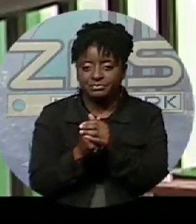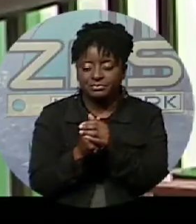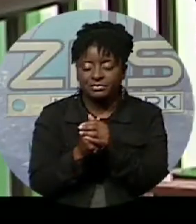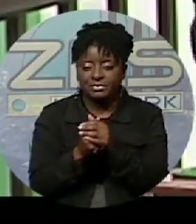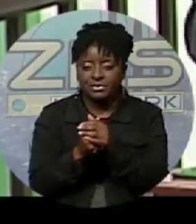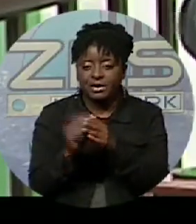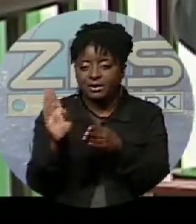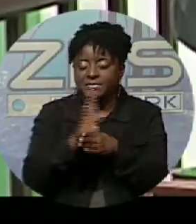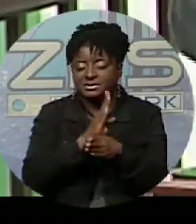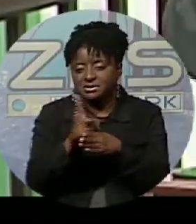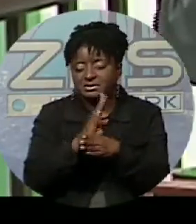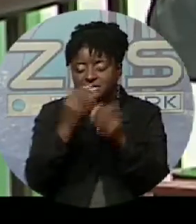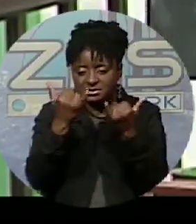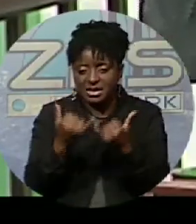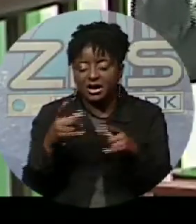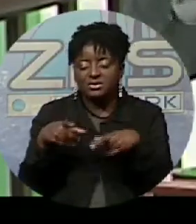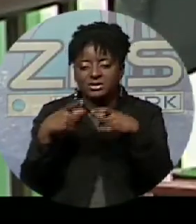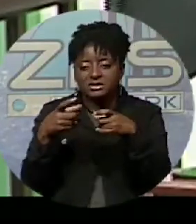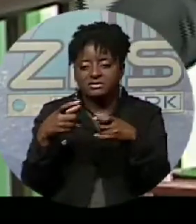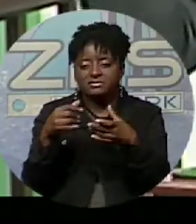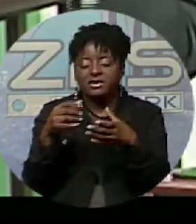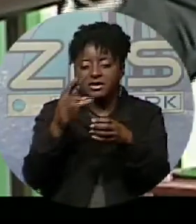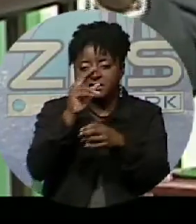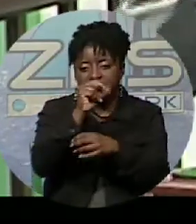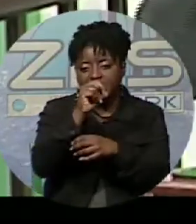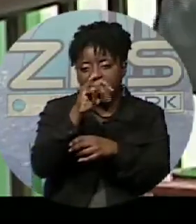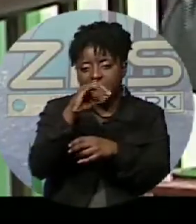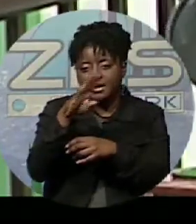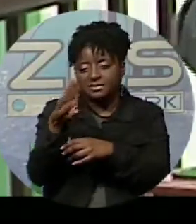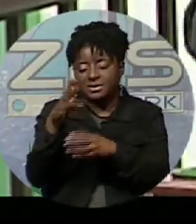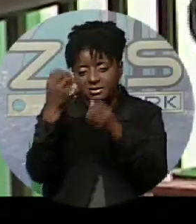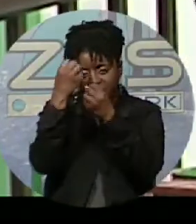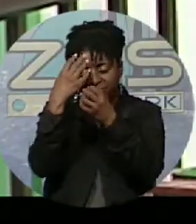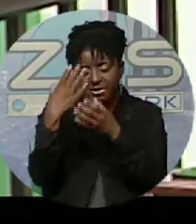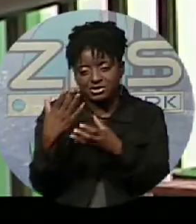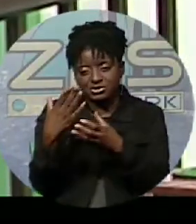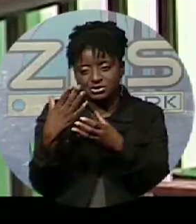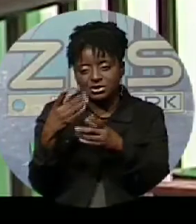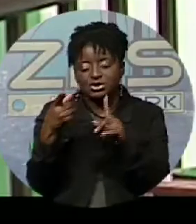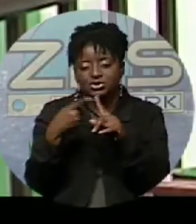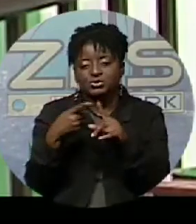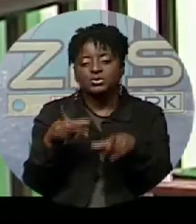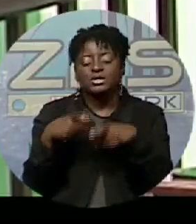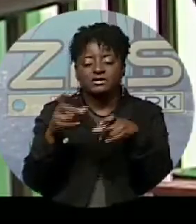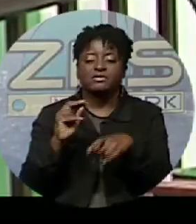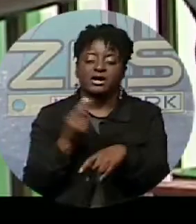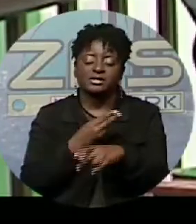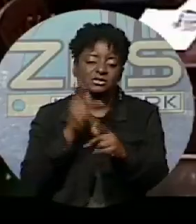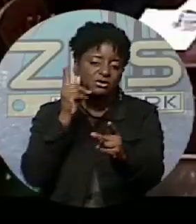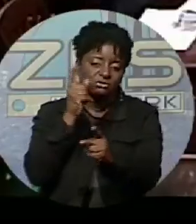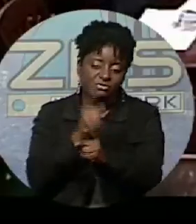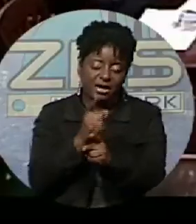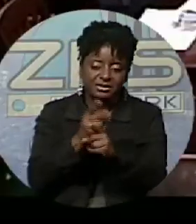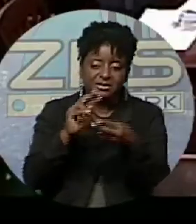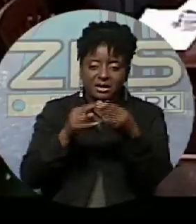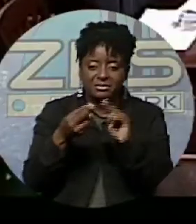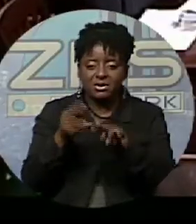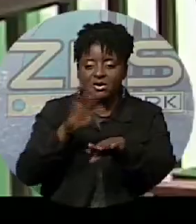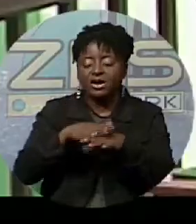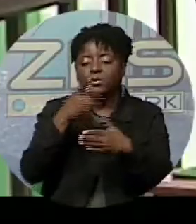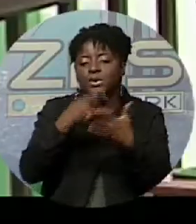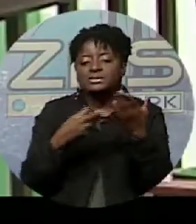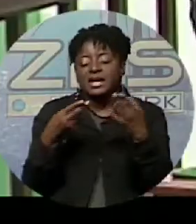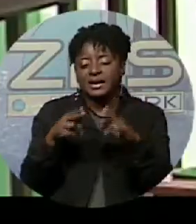additional information, which will be used along with the Department of Statistics to give us the accurate figure as to what is happening in the Bahamas. Mr.